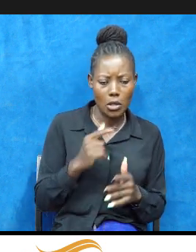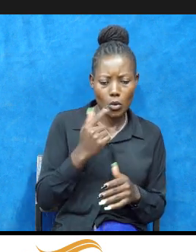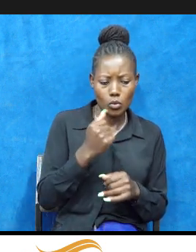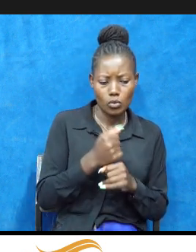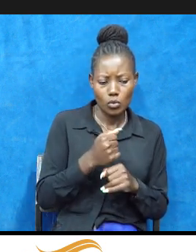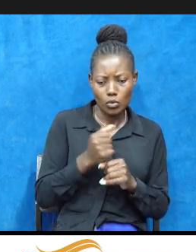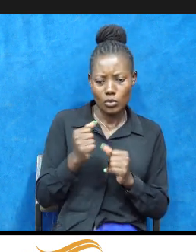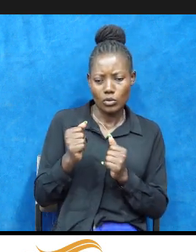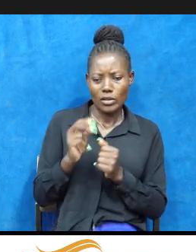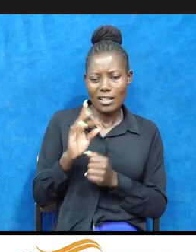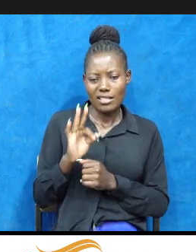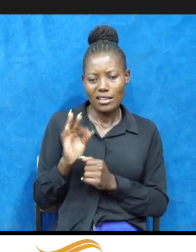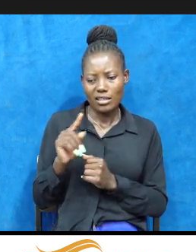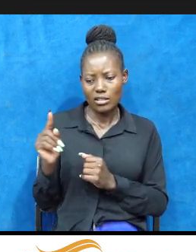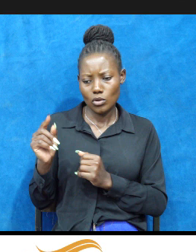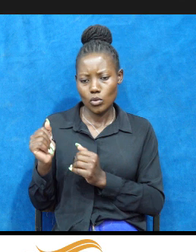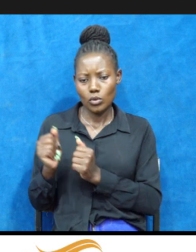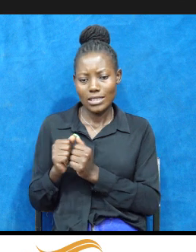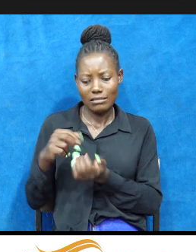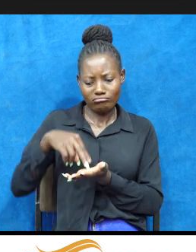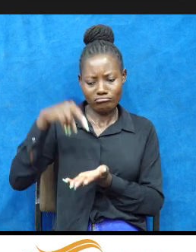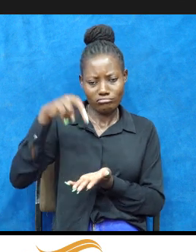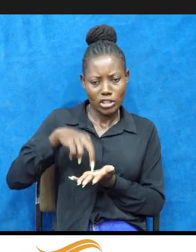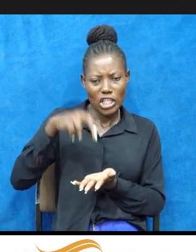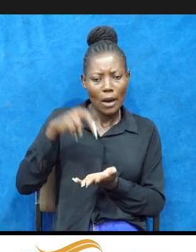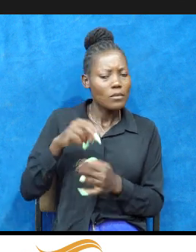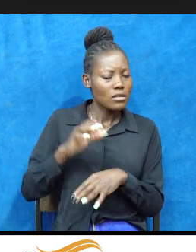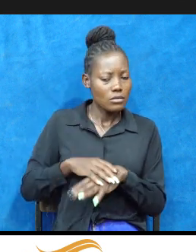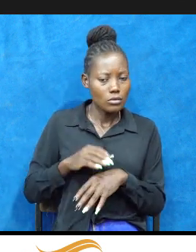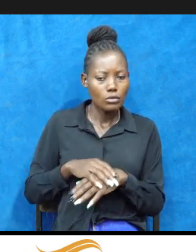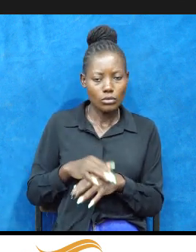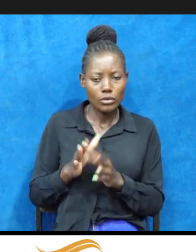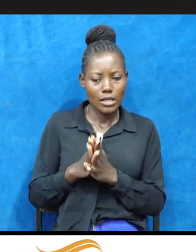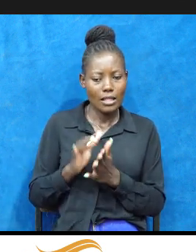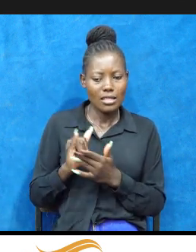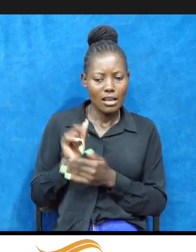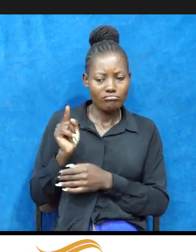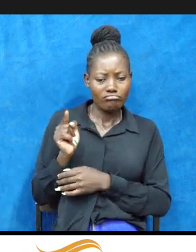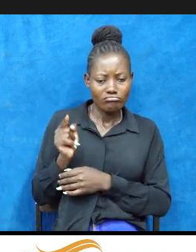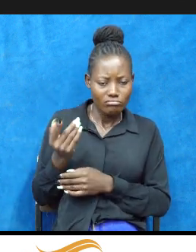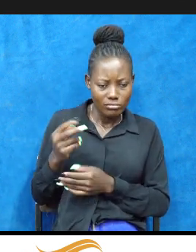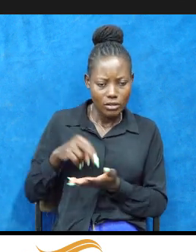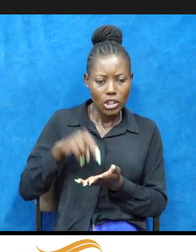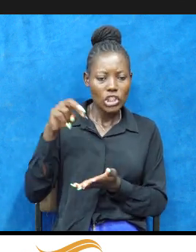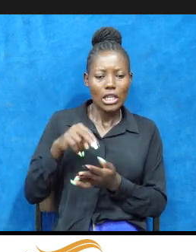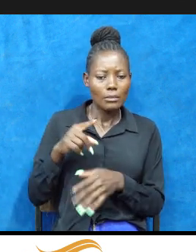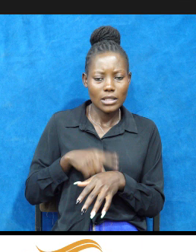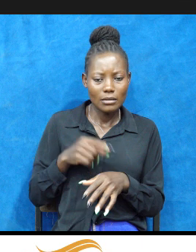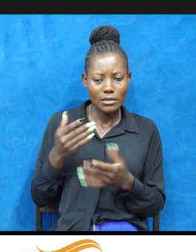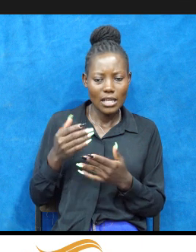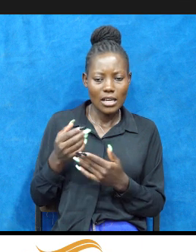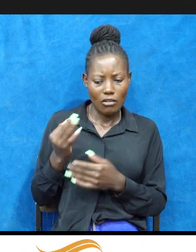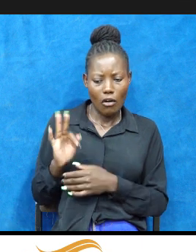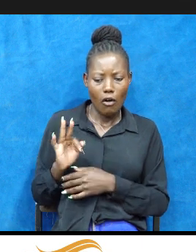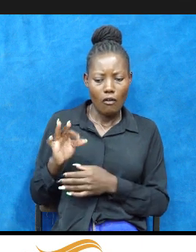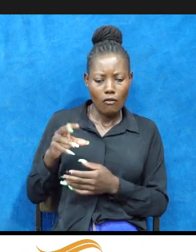10 jumps, that's pretty good. And that would be a jump that when they come off the box, they hit and